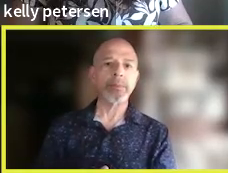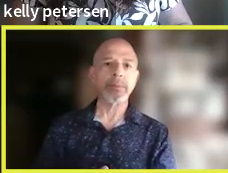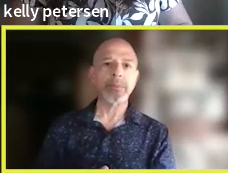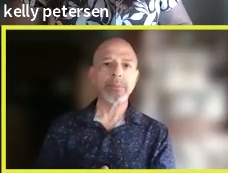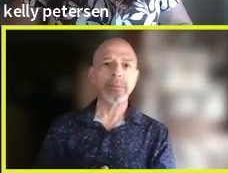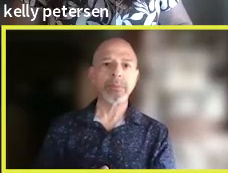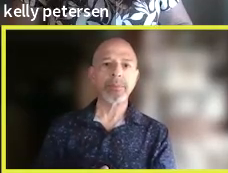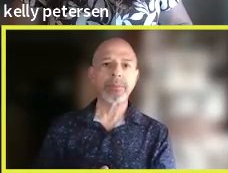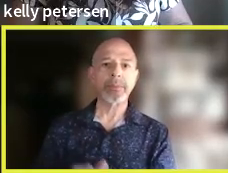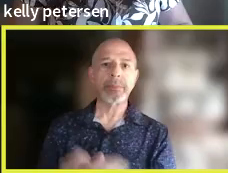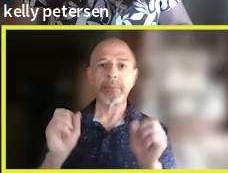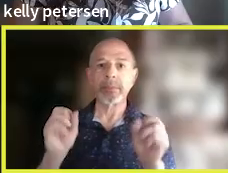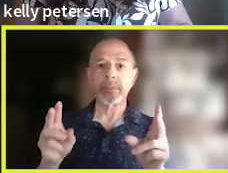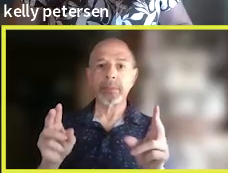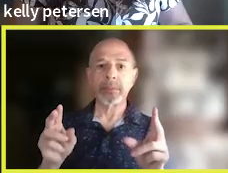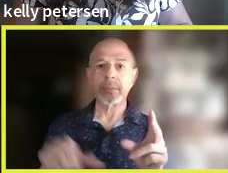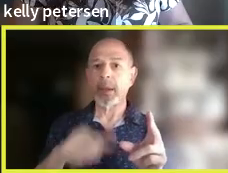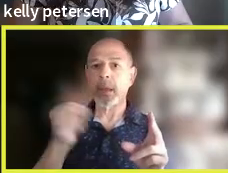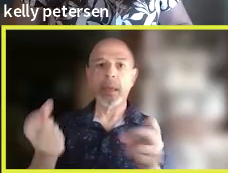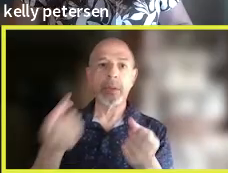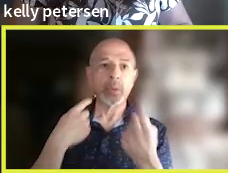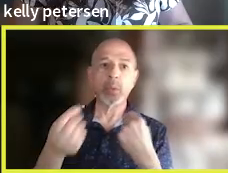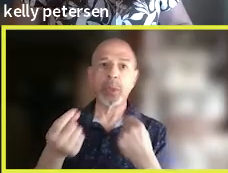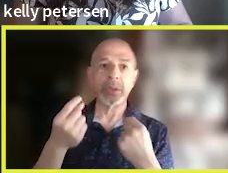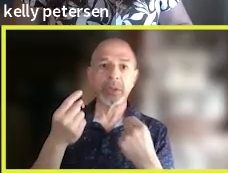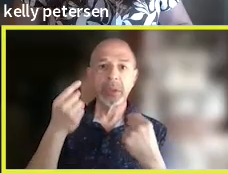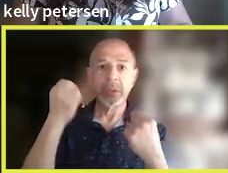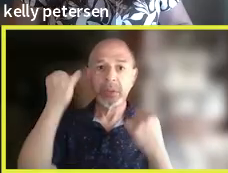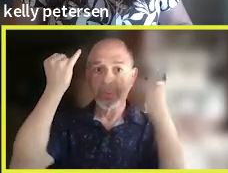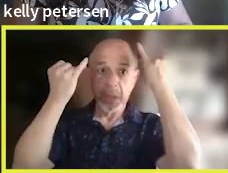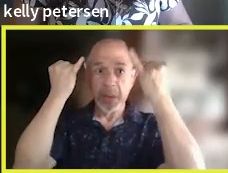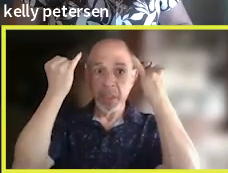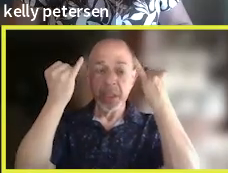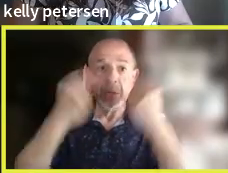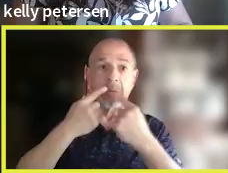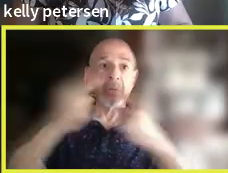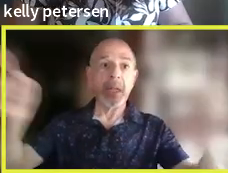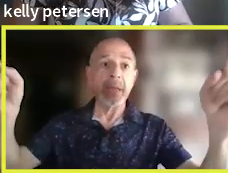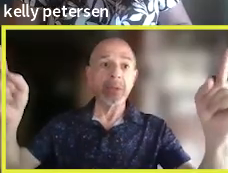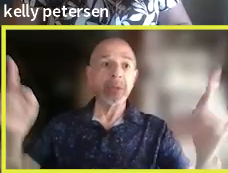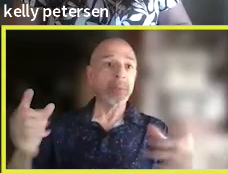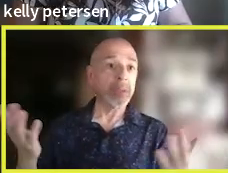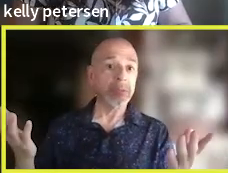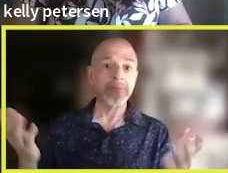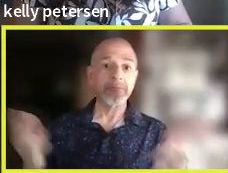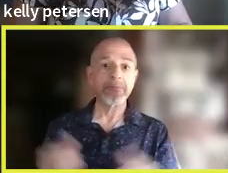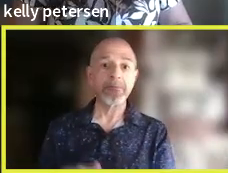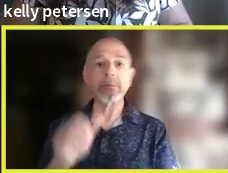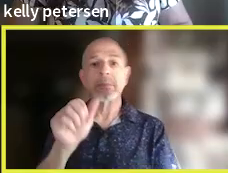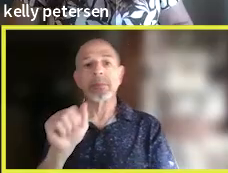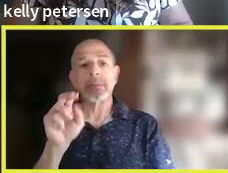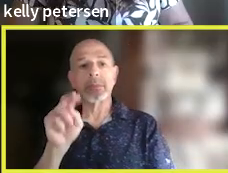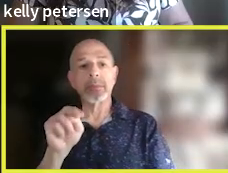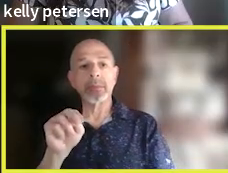All right. Does anybody have any other questions or thoughts or announcements? I was gonna add